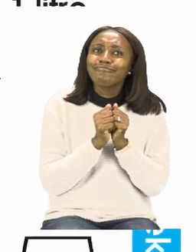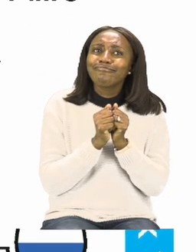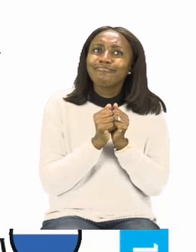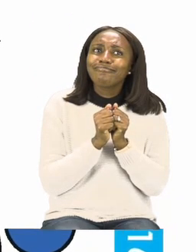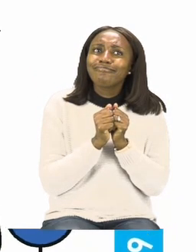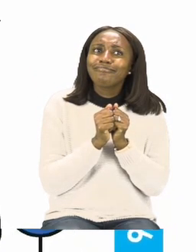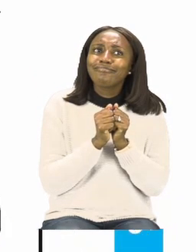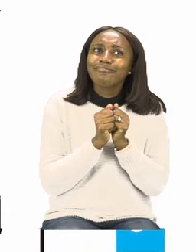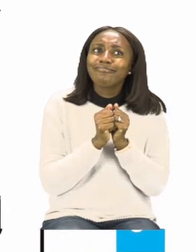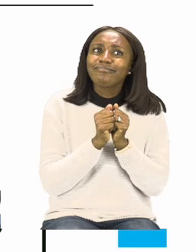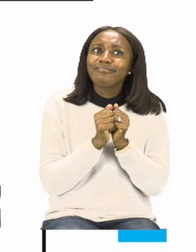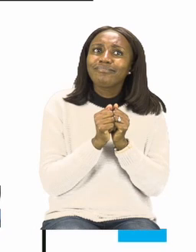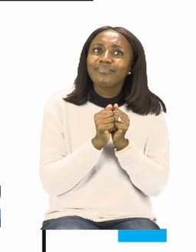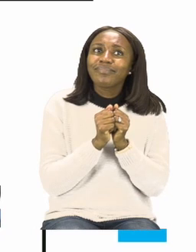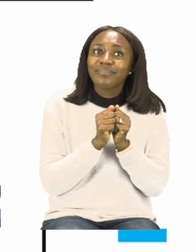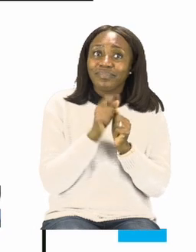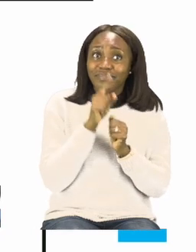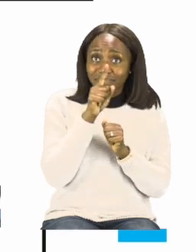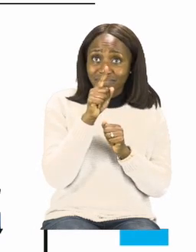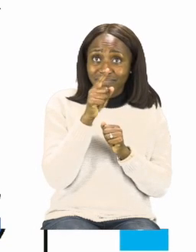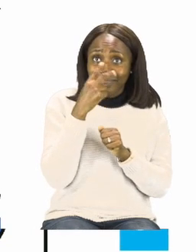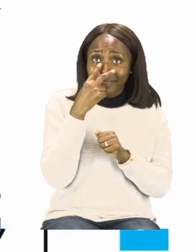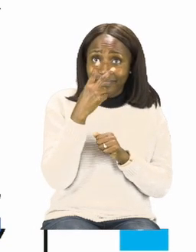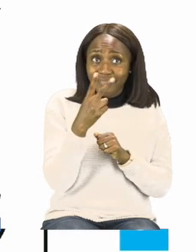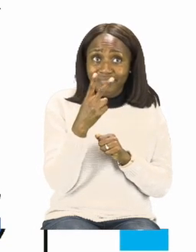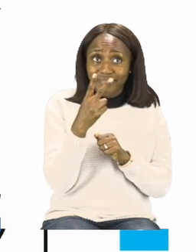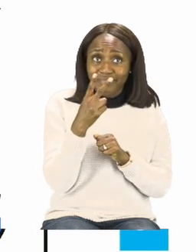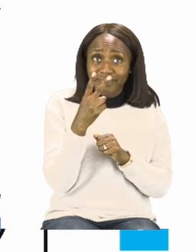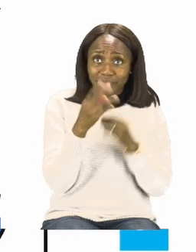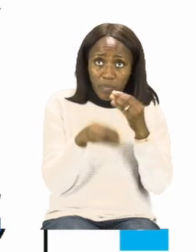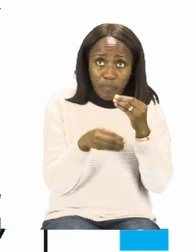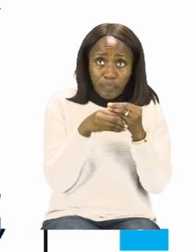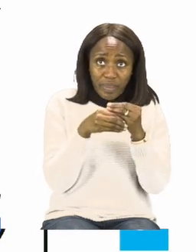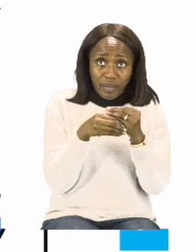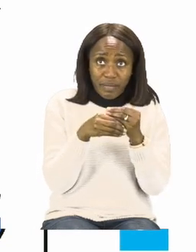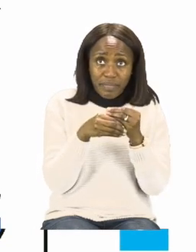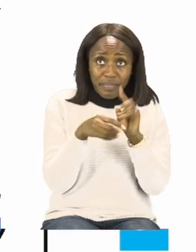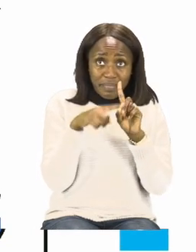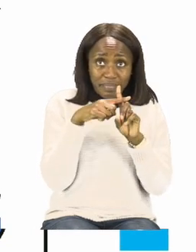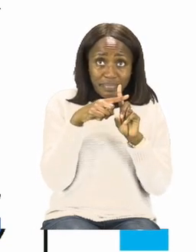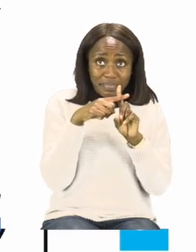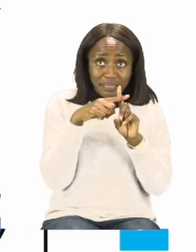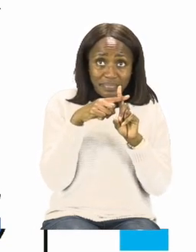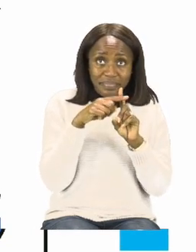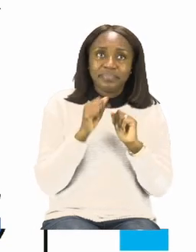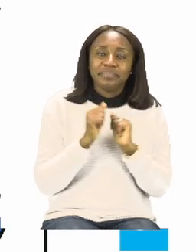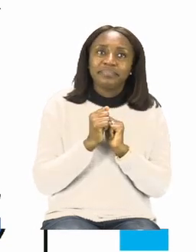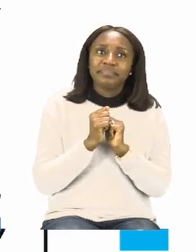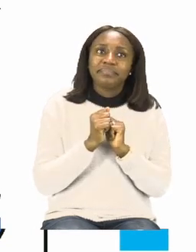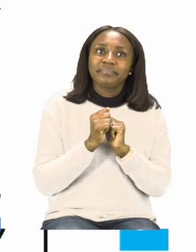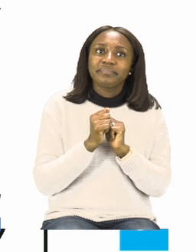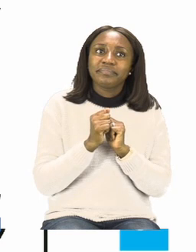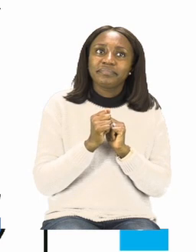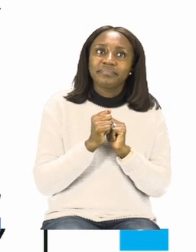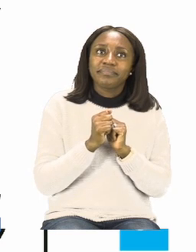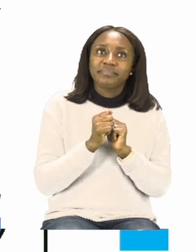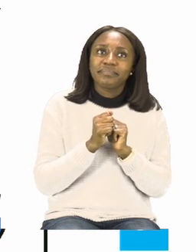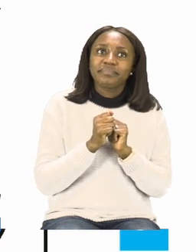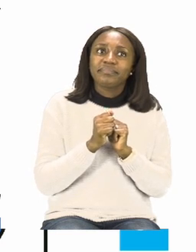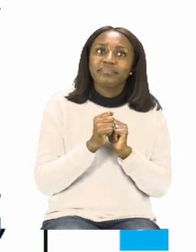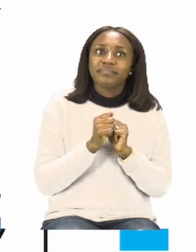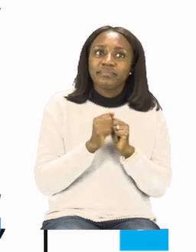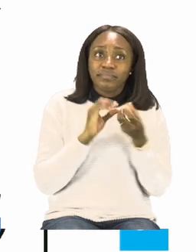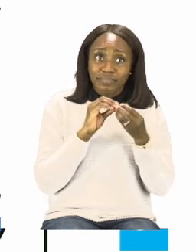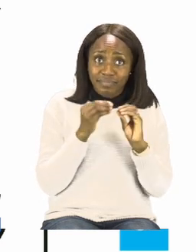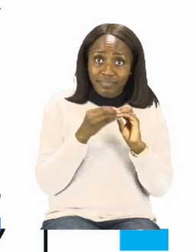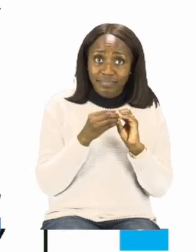together? In this case, we are going to be adding. So, we're going to take the numbers